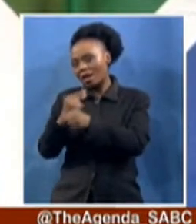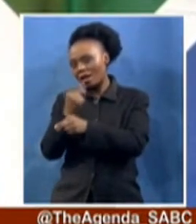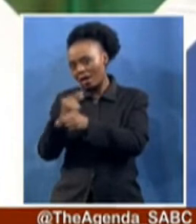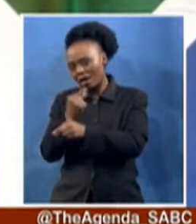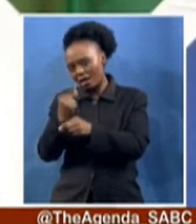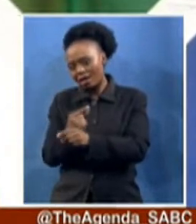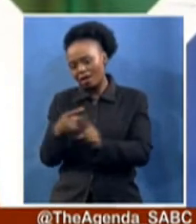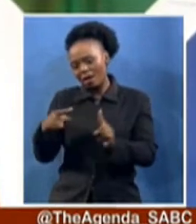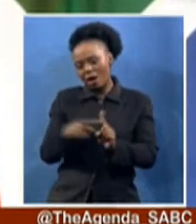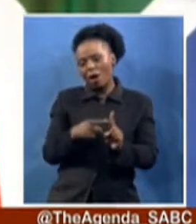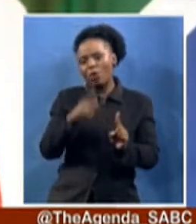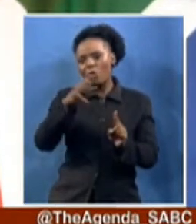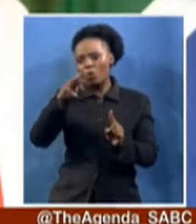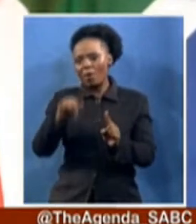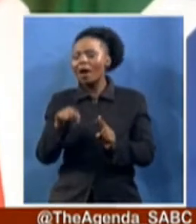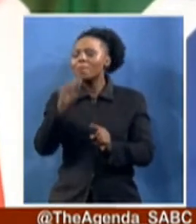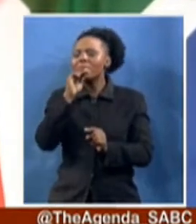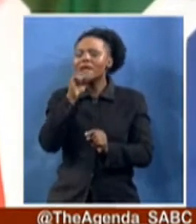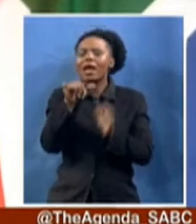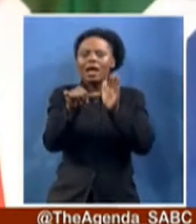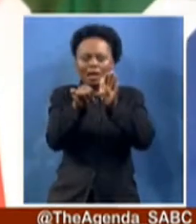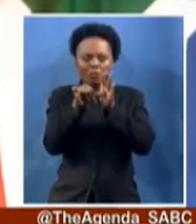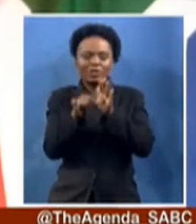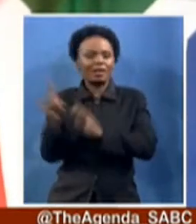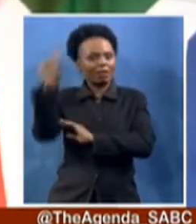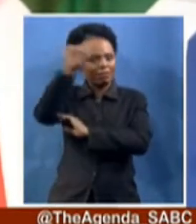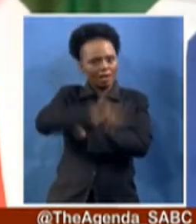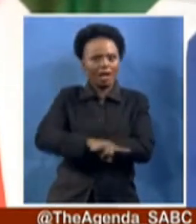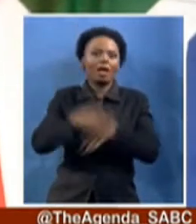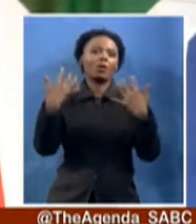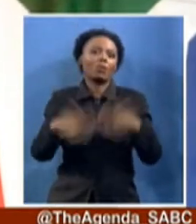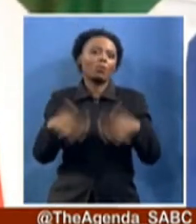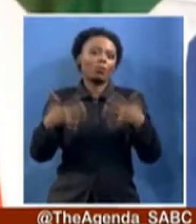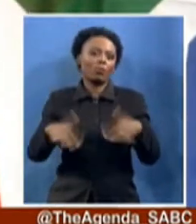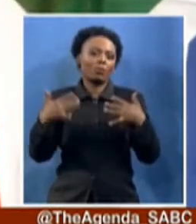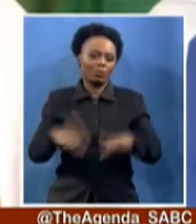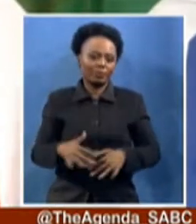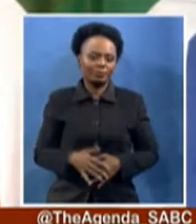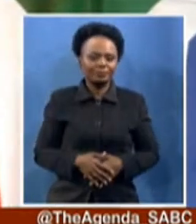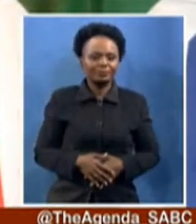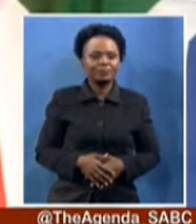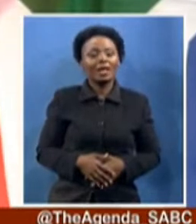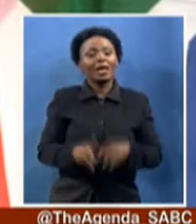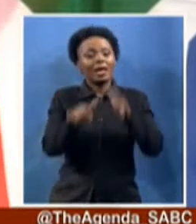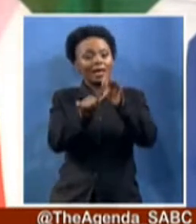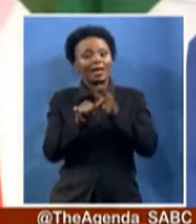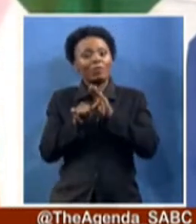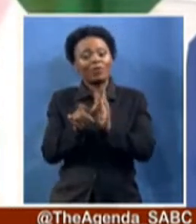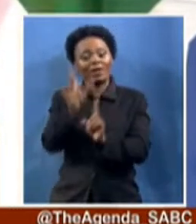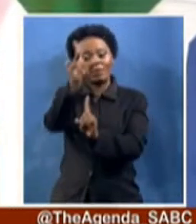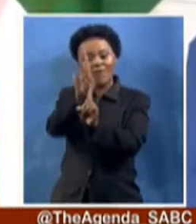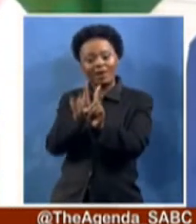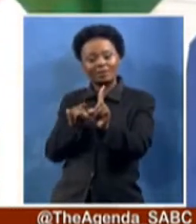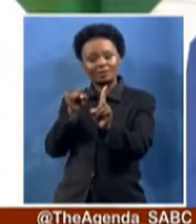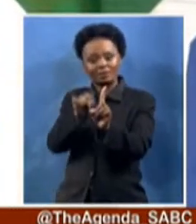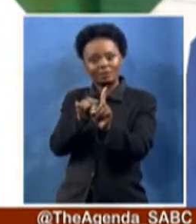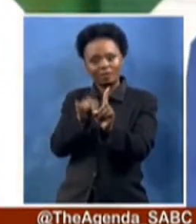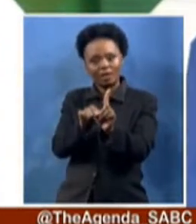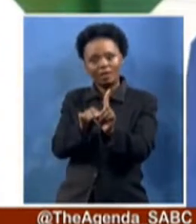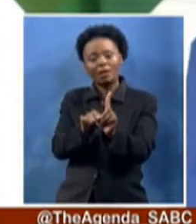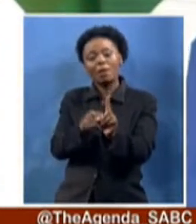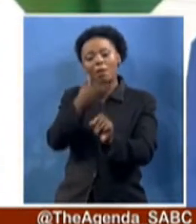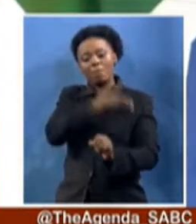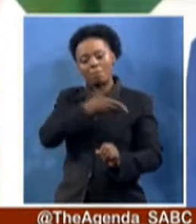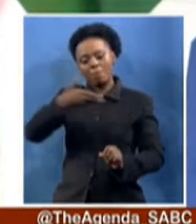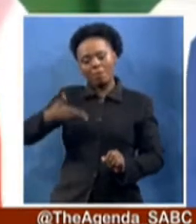The other important person is Mayor Charlotte Maxeke. This is her month.